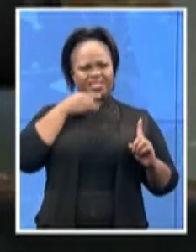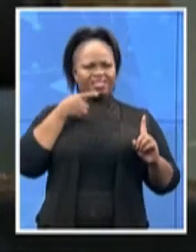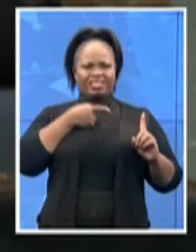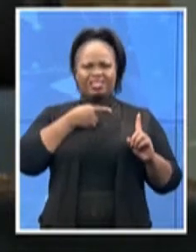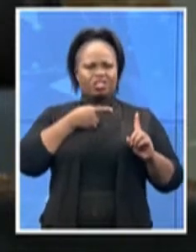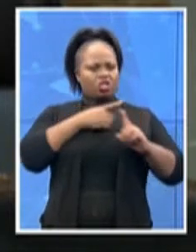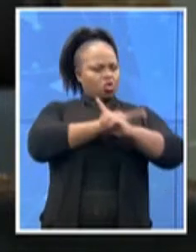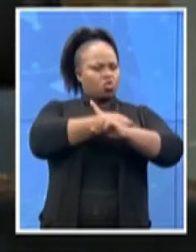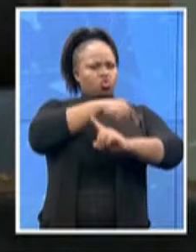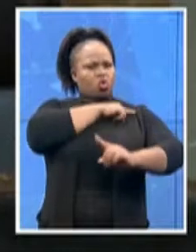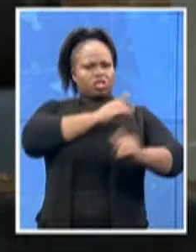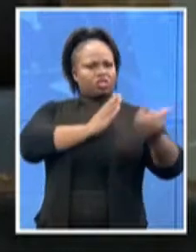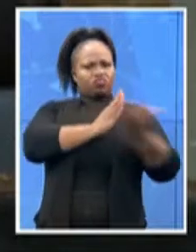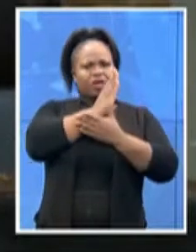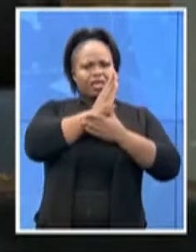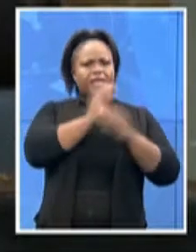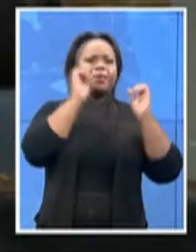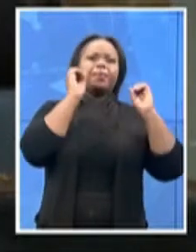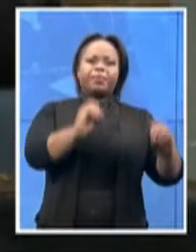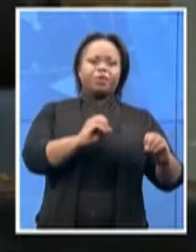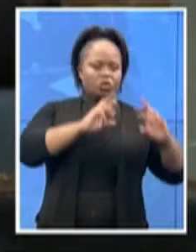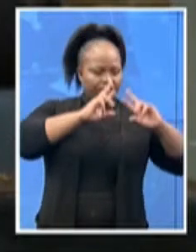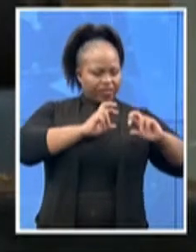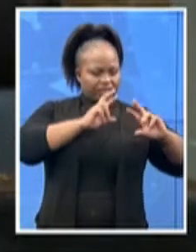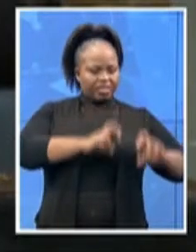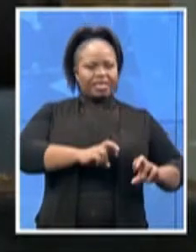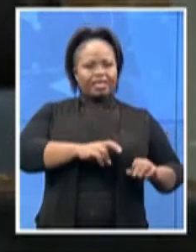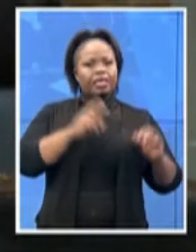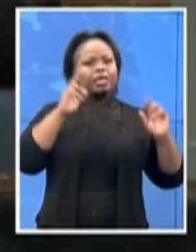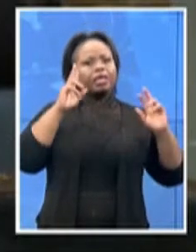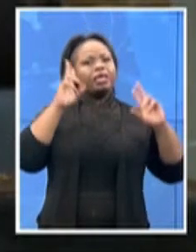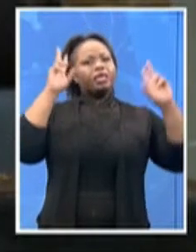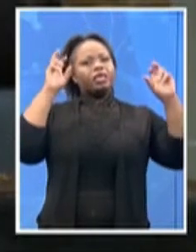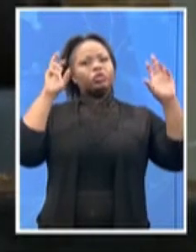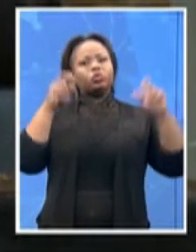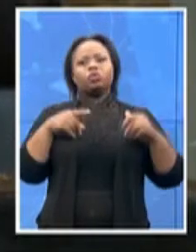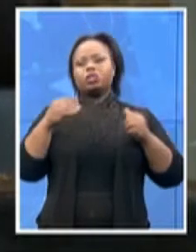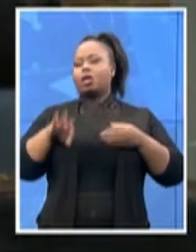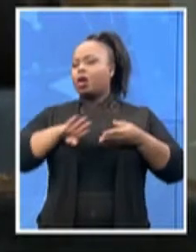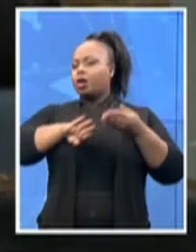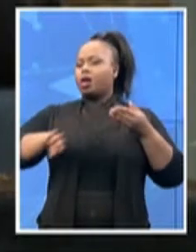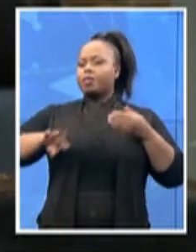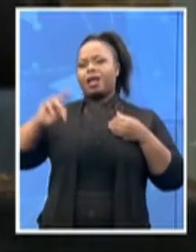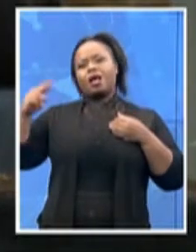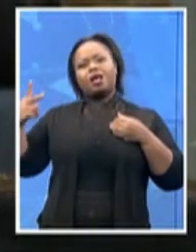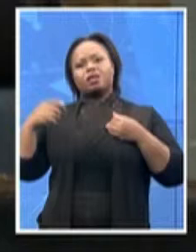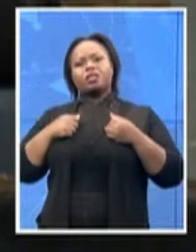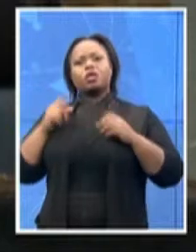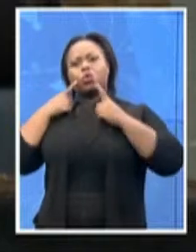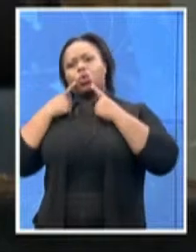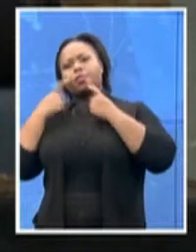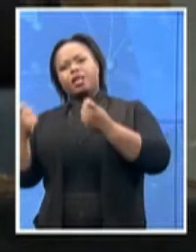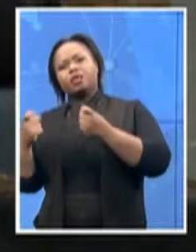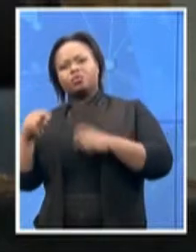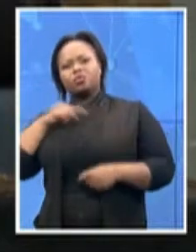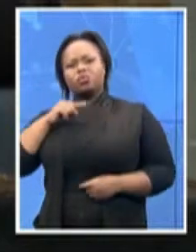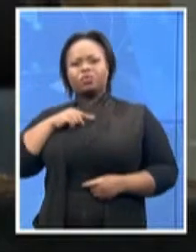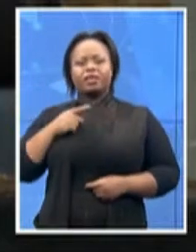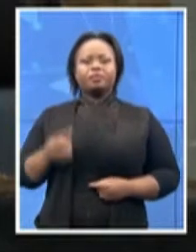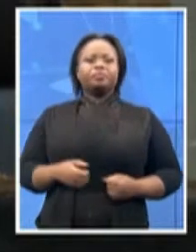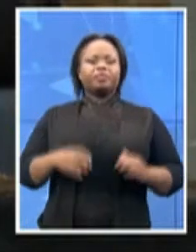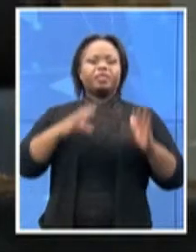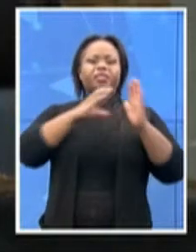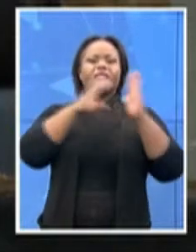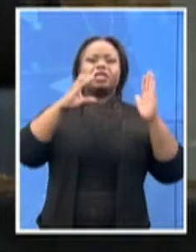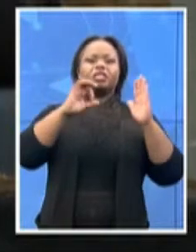matters falling outside the complaints. This is a requirement of Sections 3 and 4 of the Act